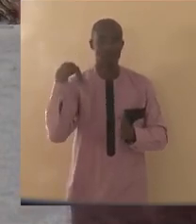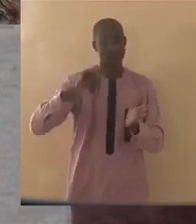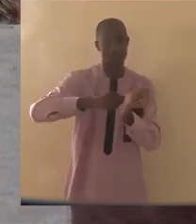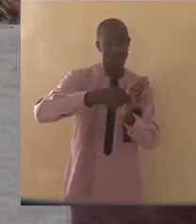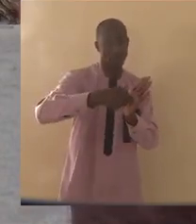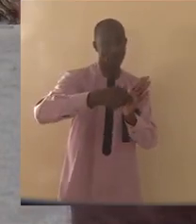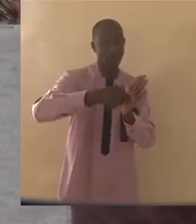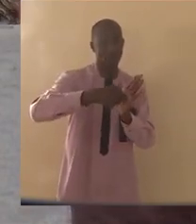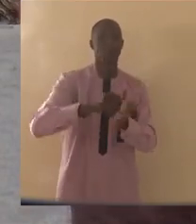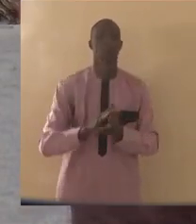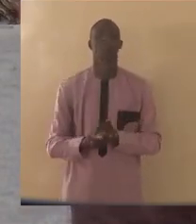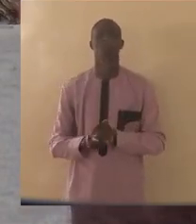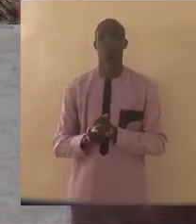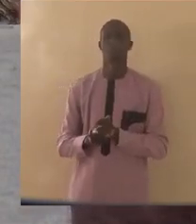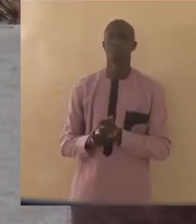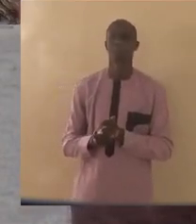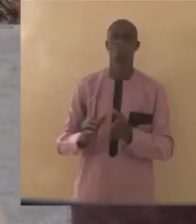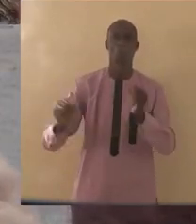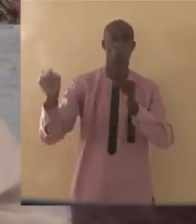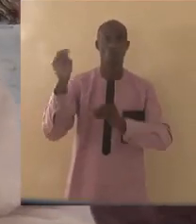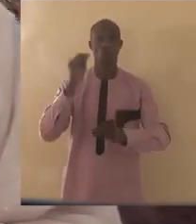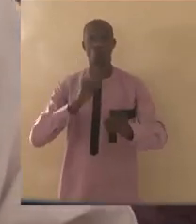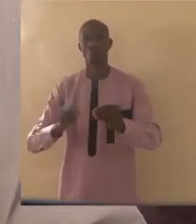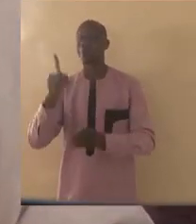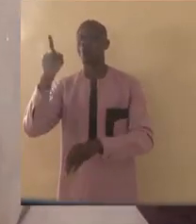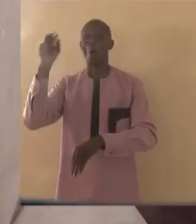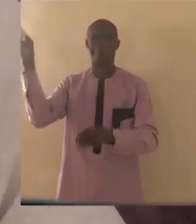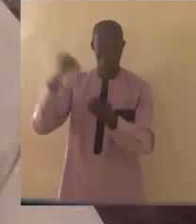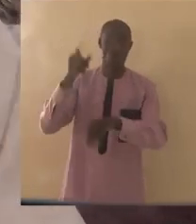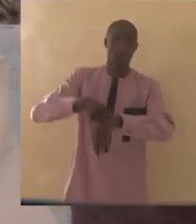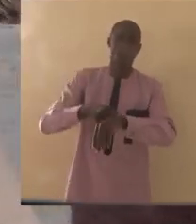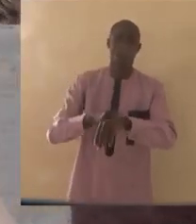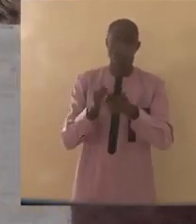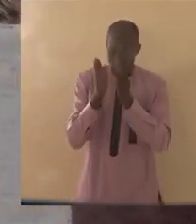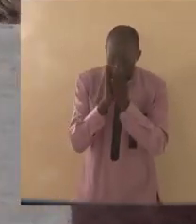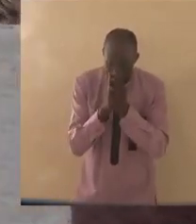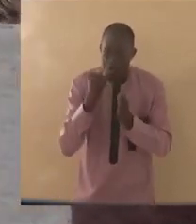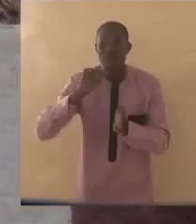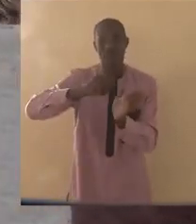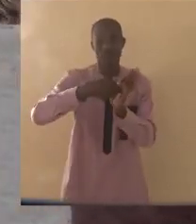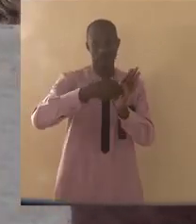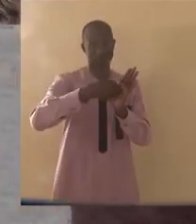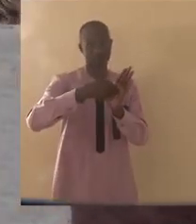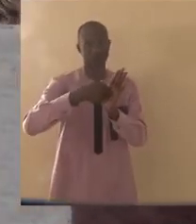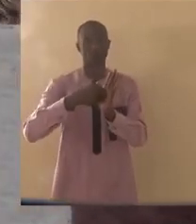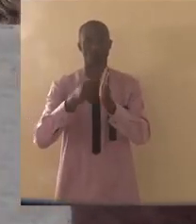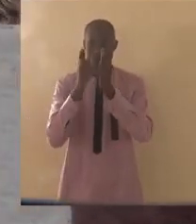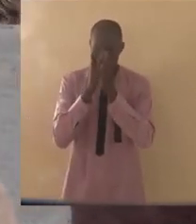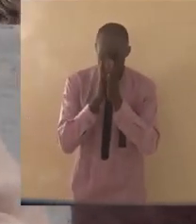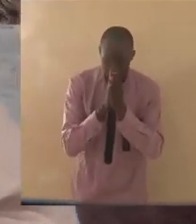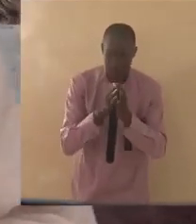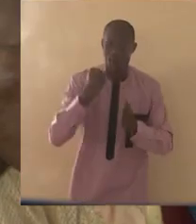the master key. Oh, one more time. Prayer is the key.